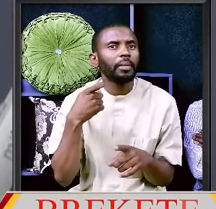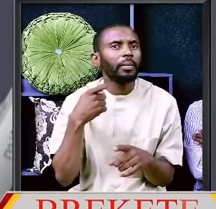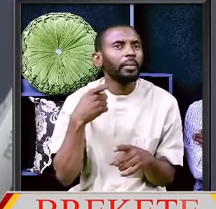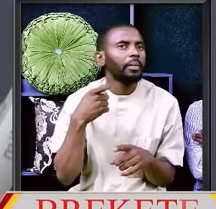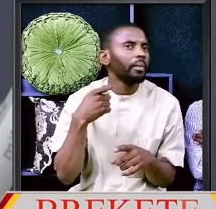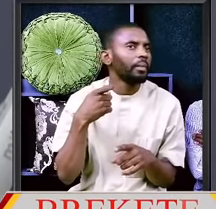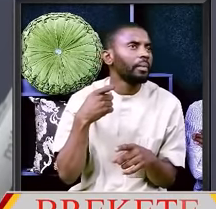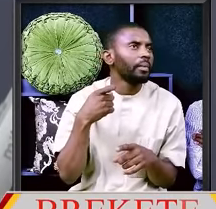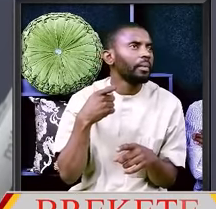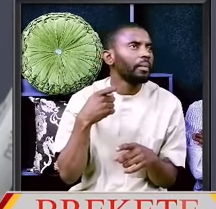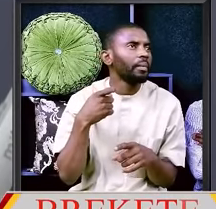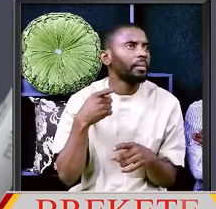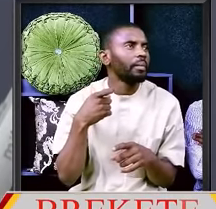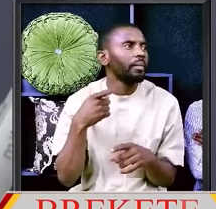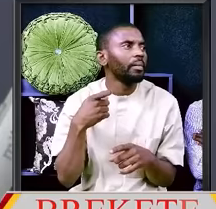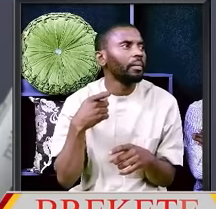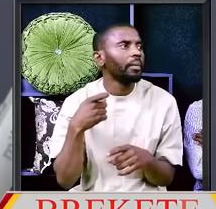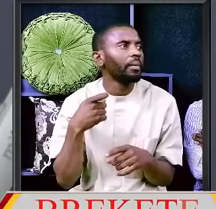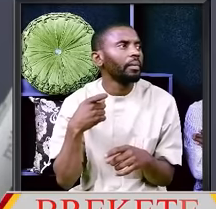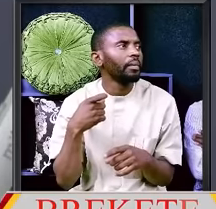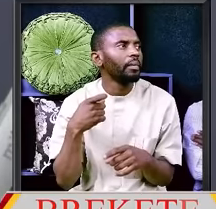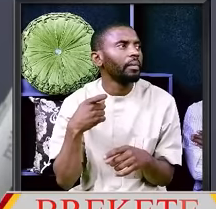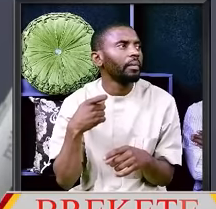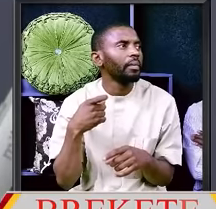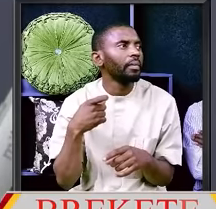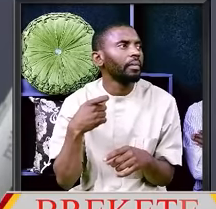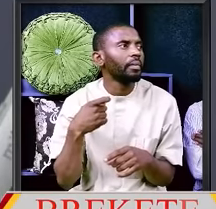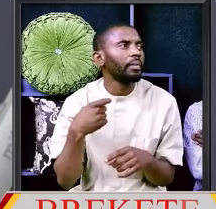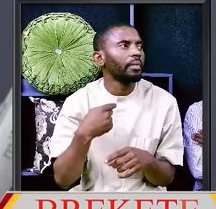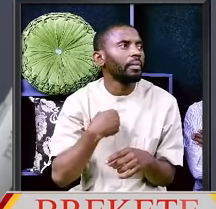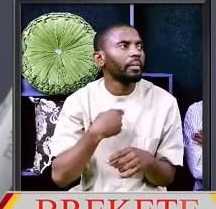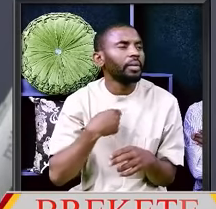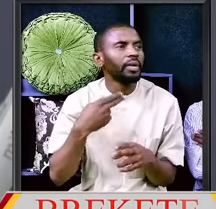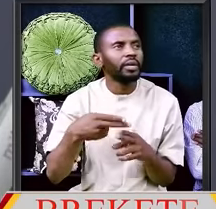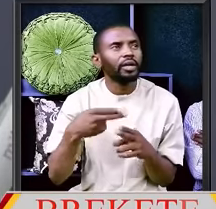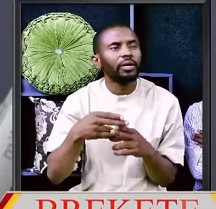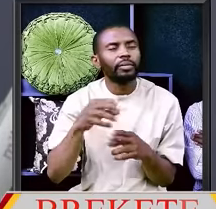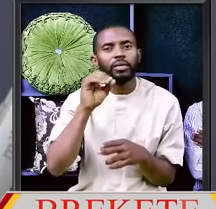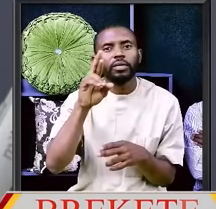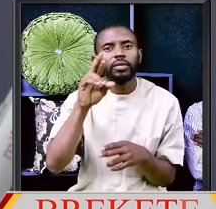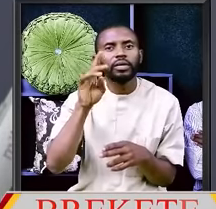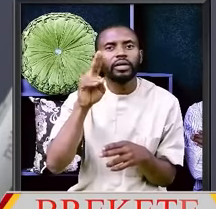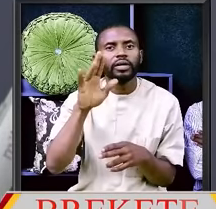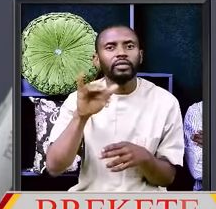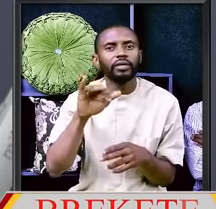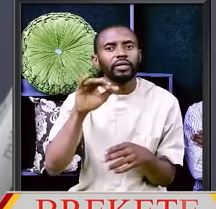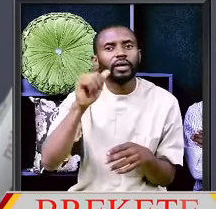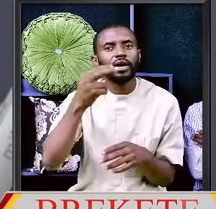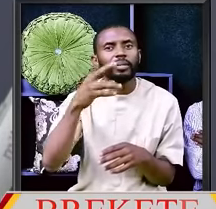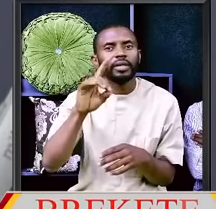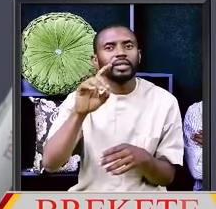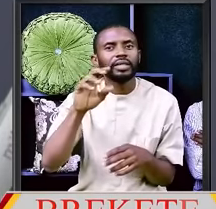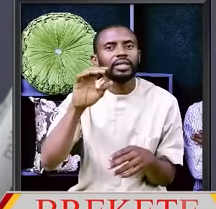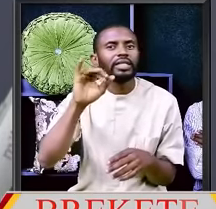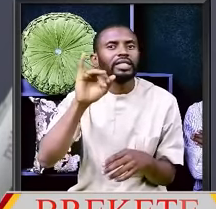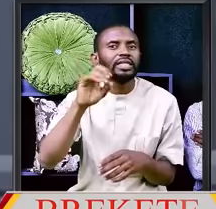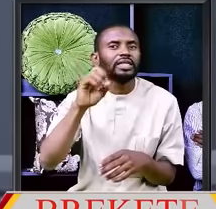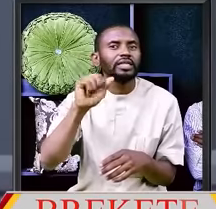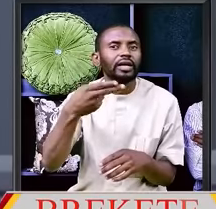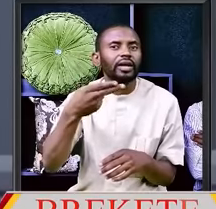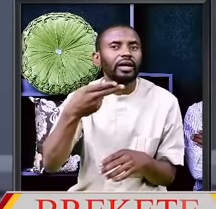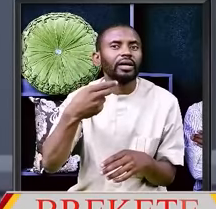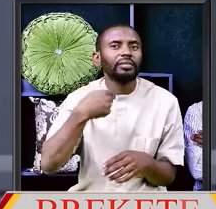New Jersey. Okay, me now. I can't hear. My name now, Ordinary Ahmed Issa. I'm a Nigerian.